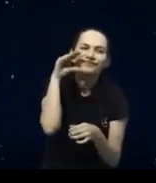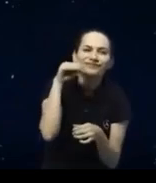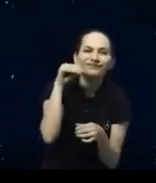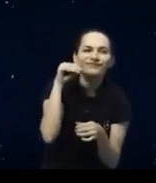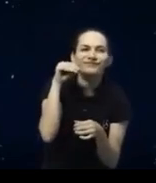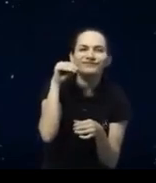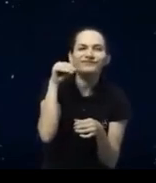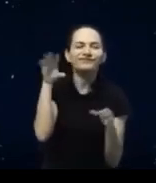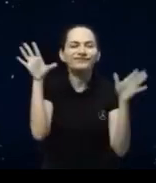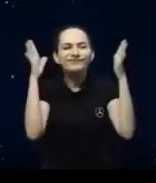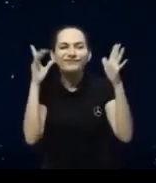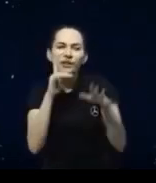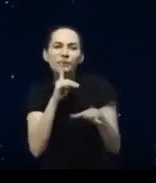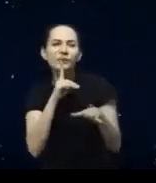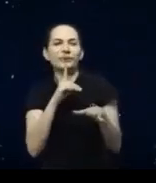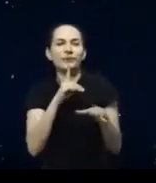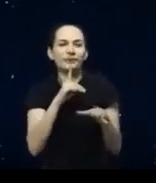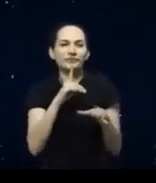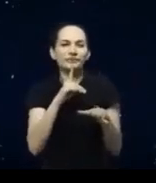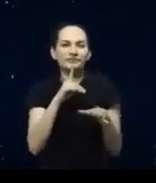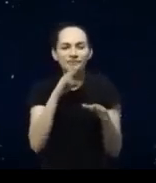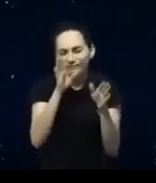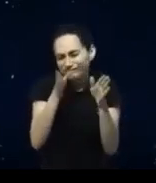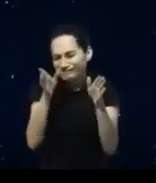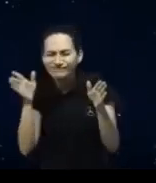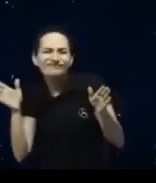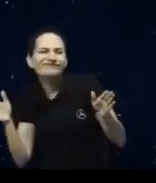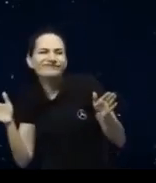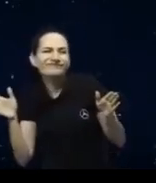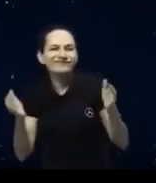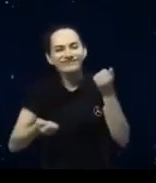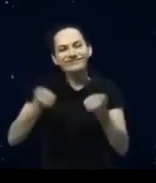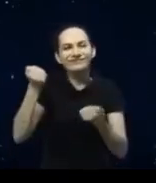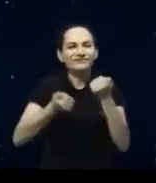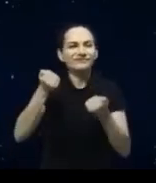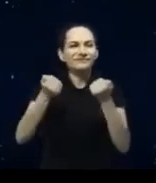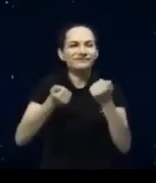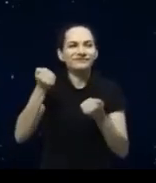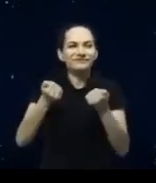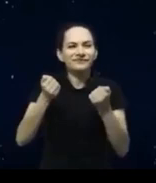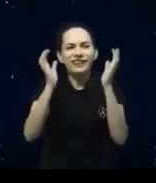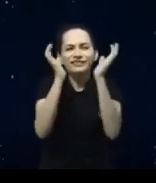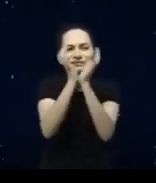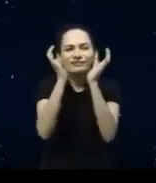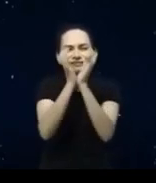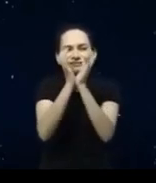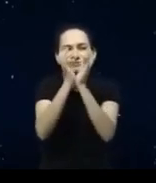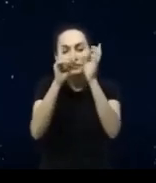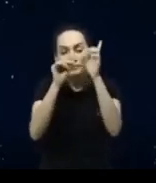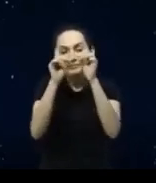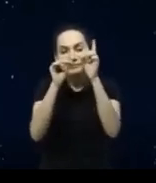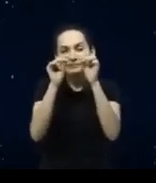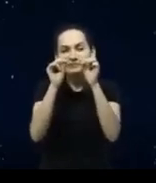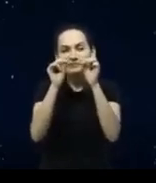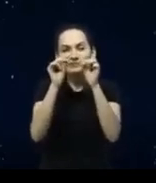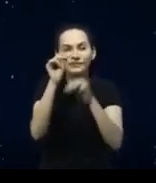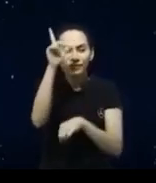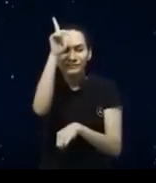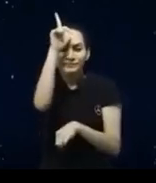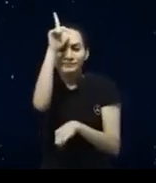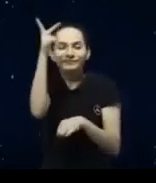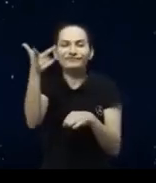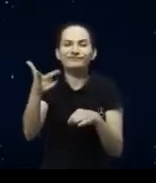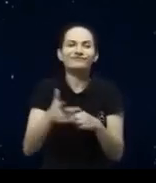a happy anniversary from the passenger car division here from the headquarters of Mercedes-Benz in